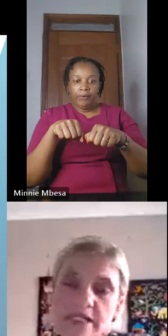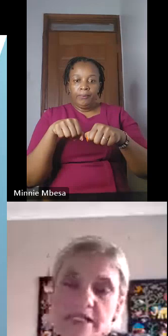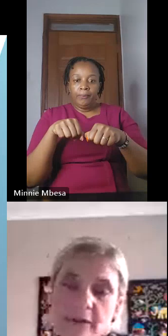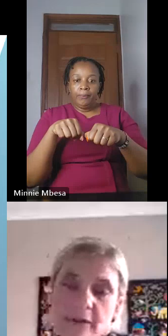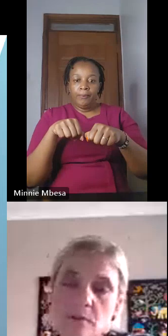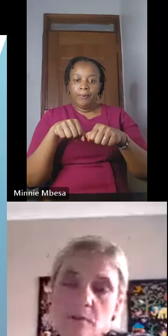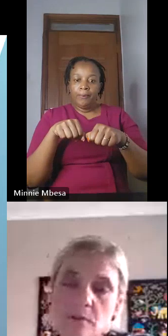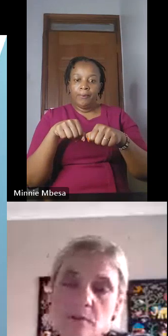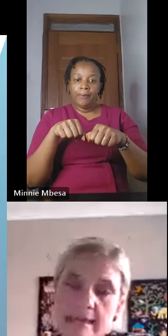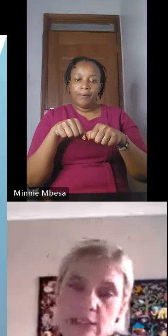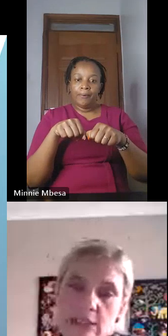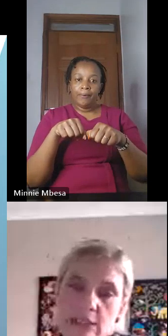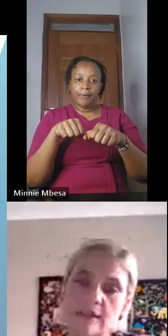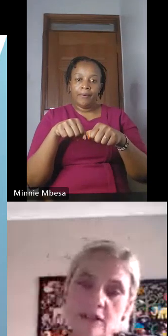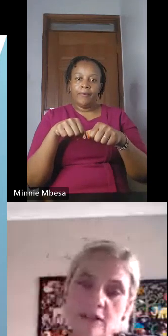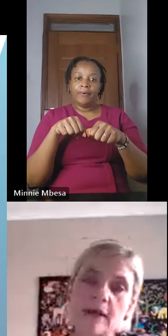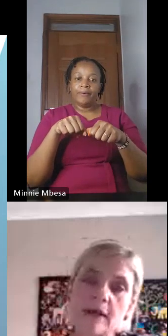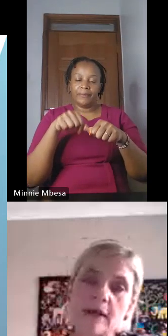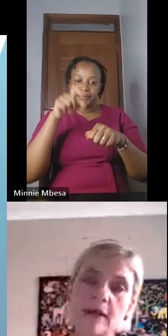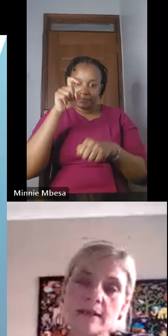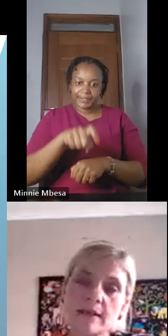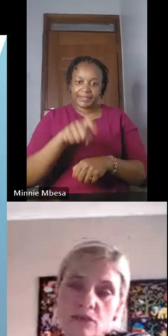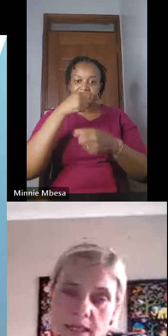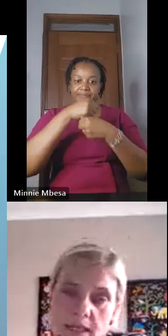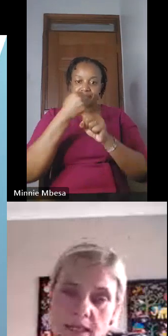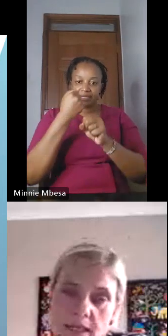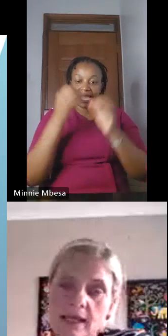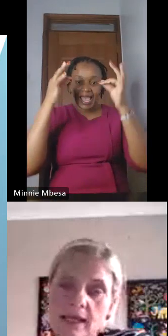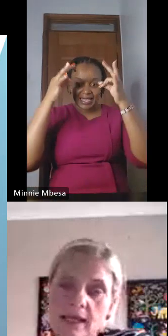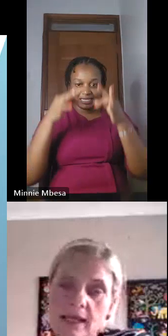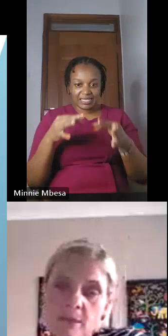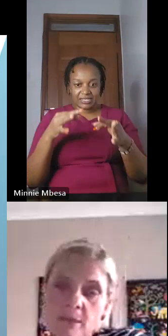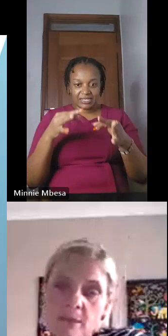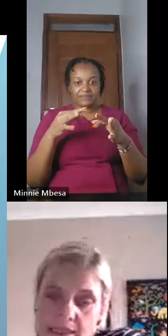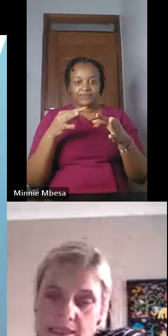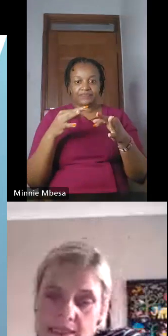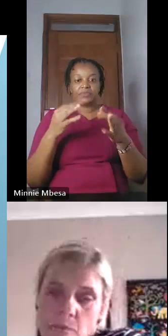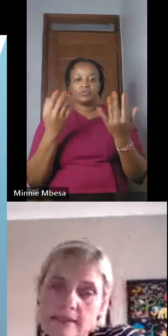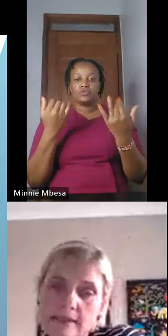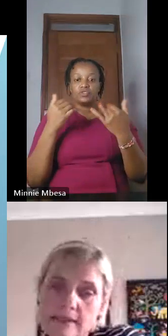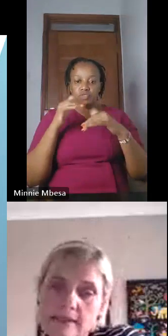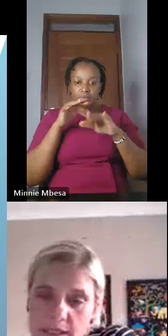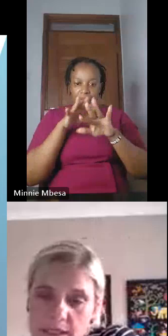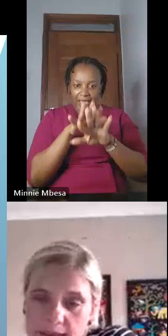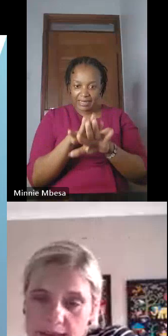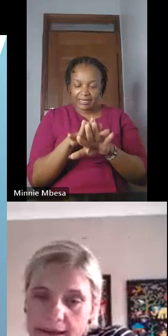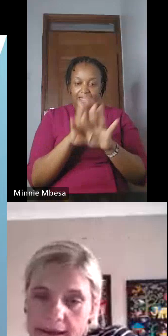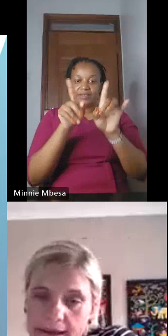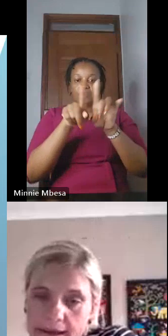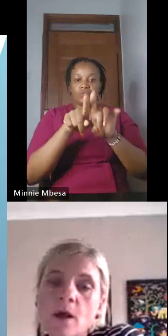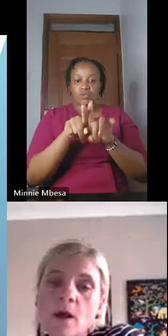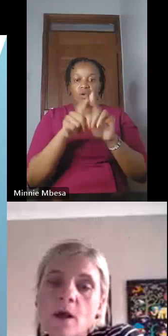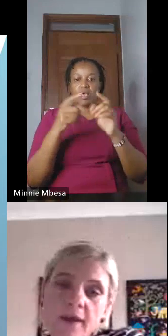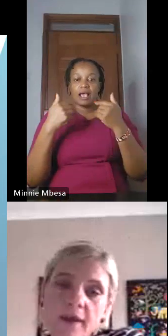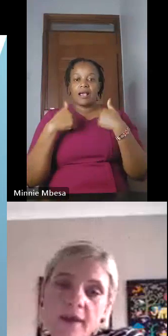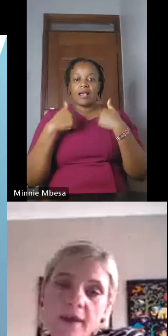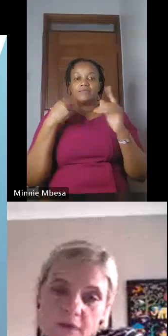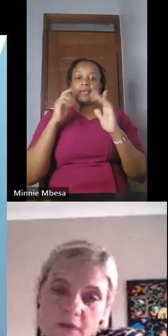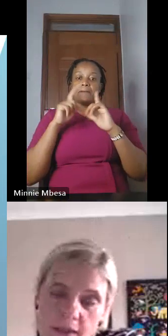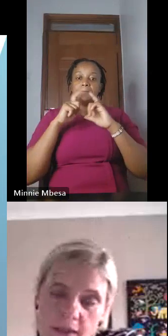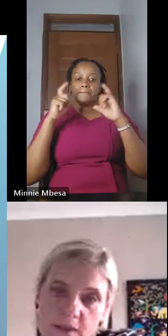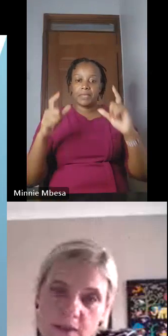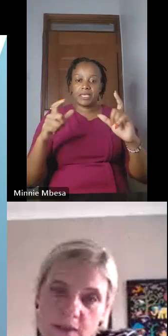unfortunately, we just have to make decisions so that we can streamline and have the biggest impact that we can have with